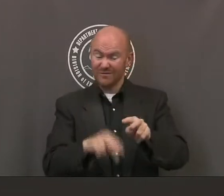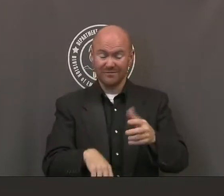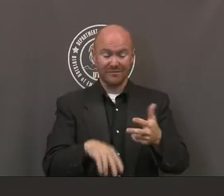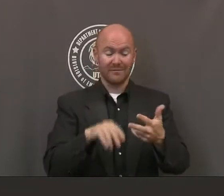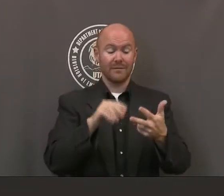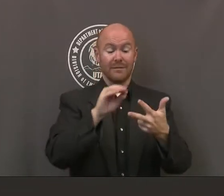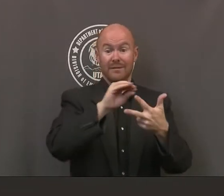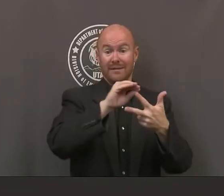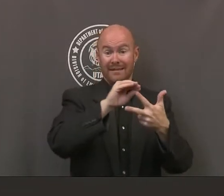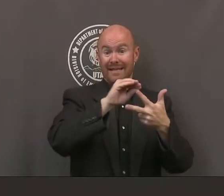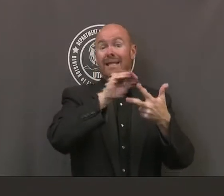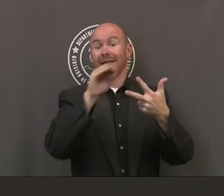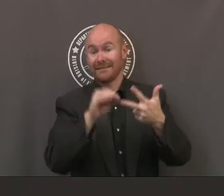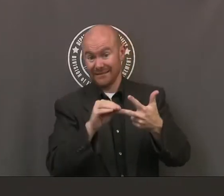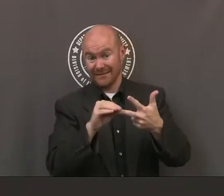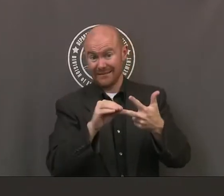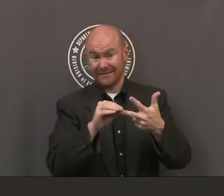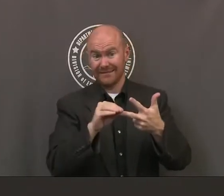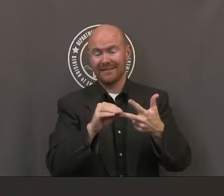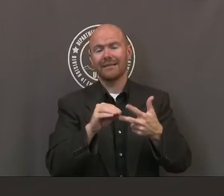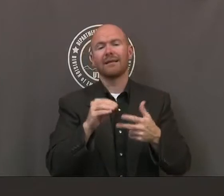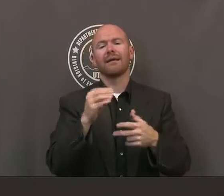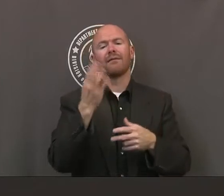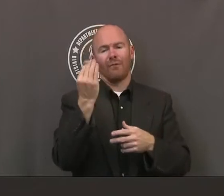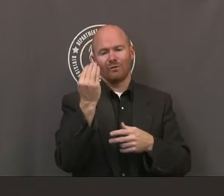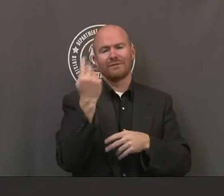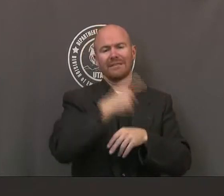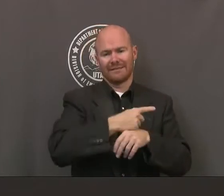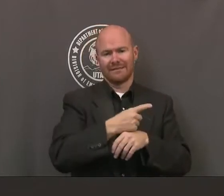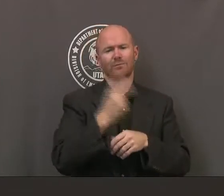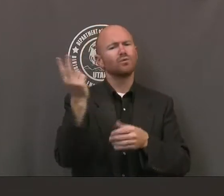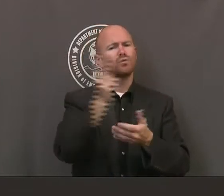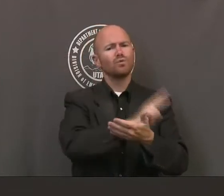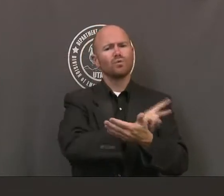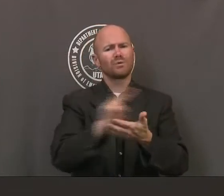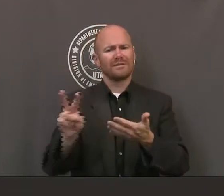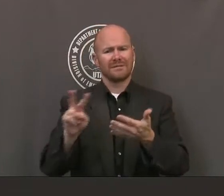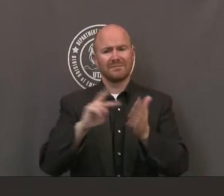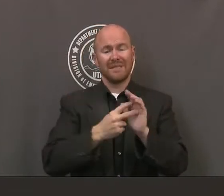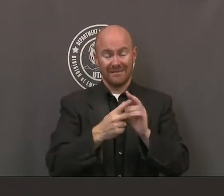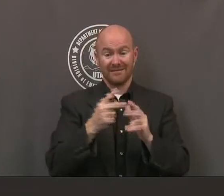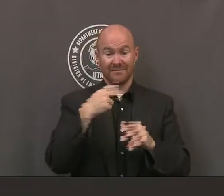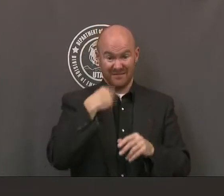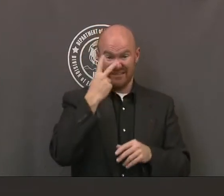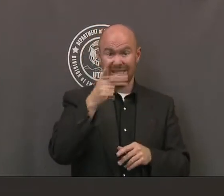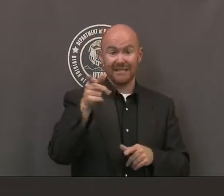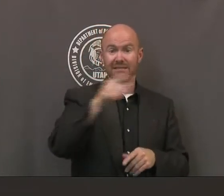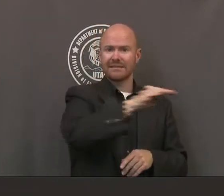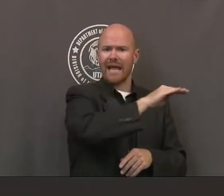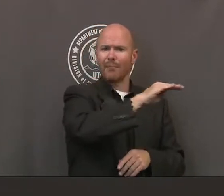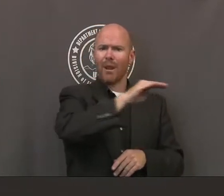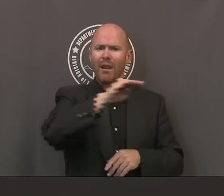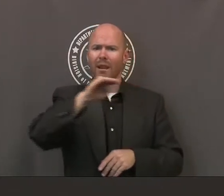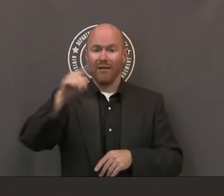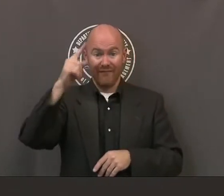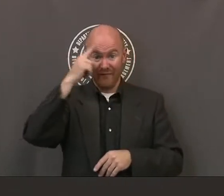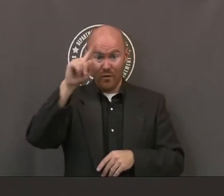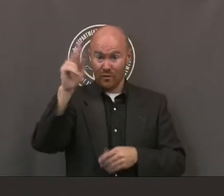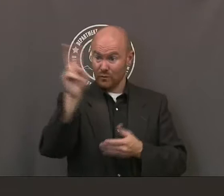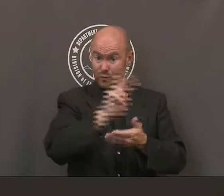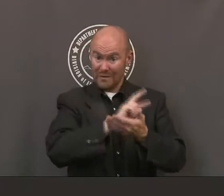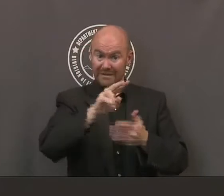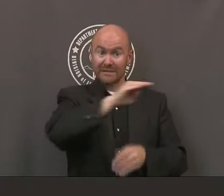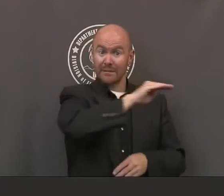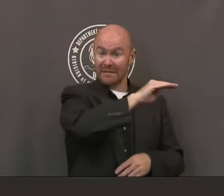lower transmission level every 14 days to demonstrate a little more stability before we move to a lesser